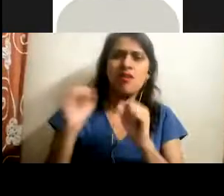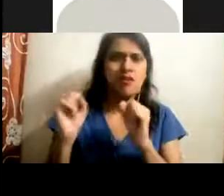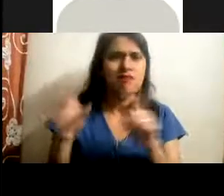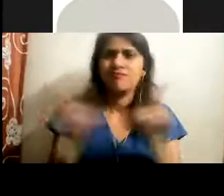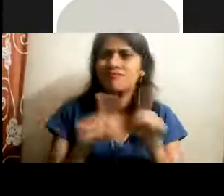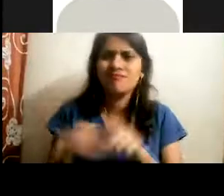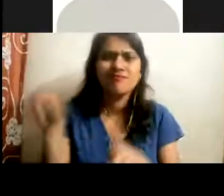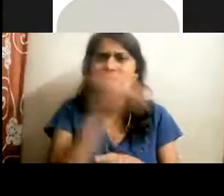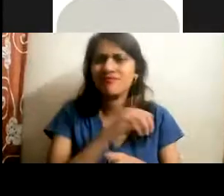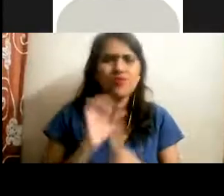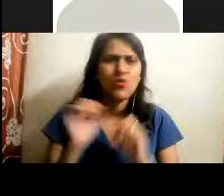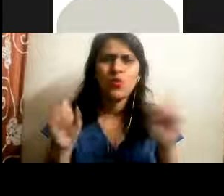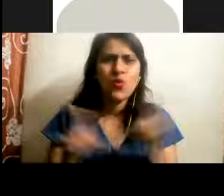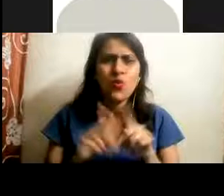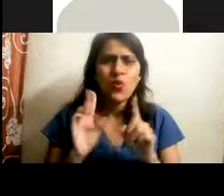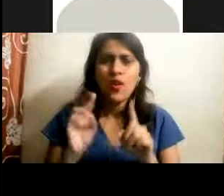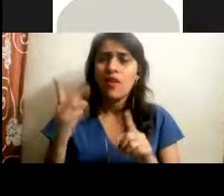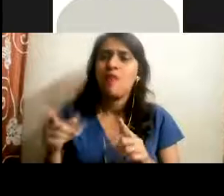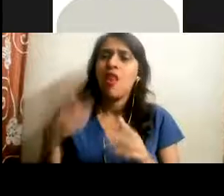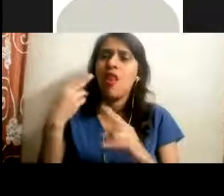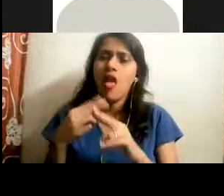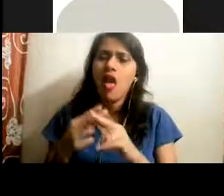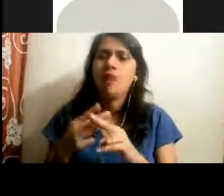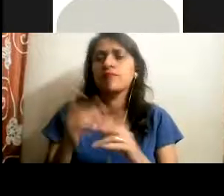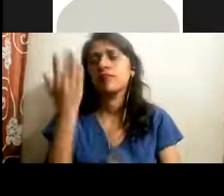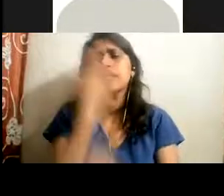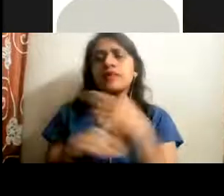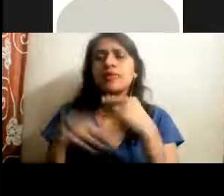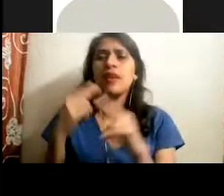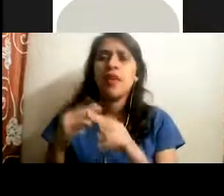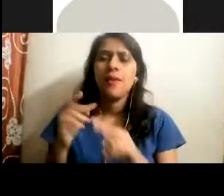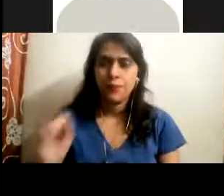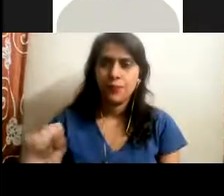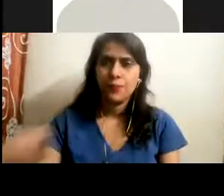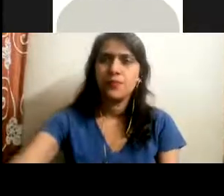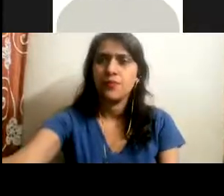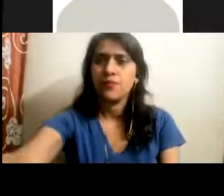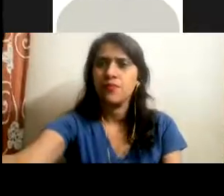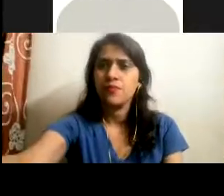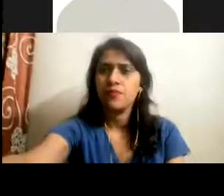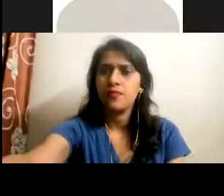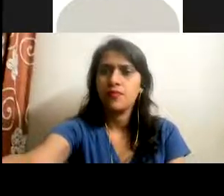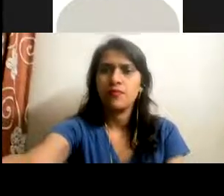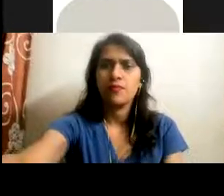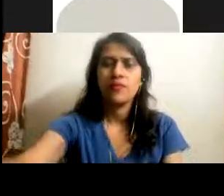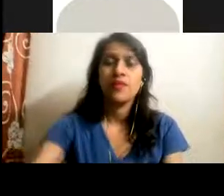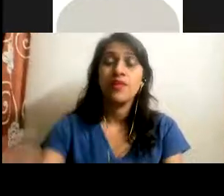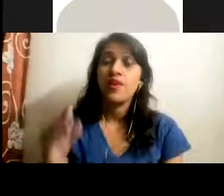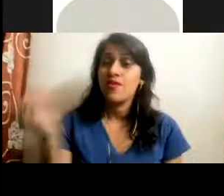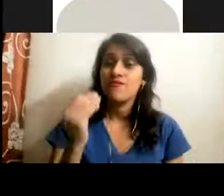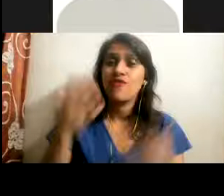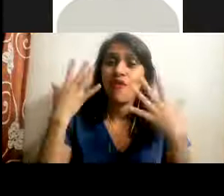degenerated conditions or get into disability. And we have a few health